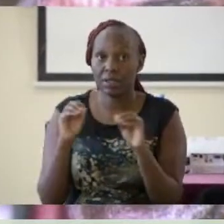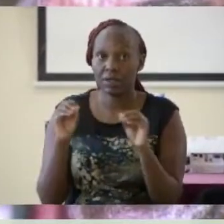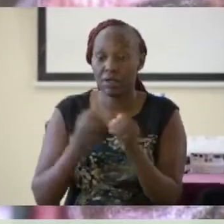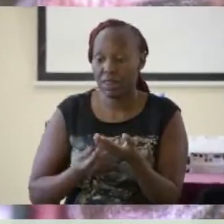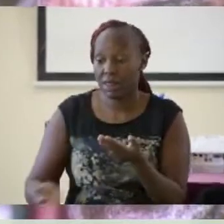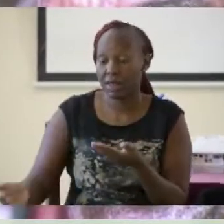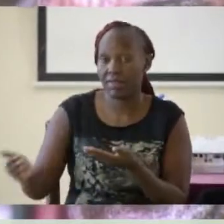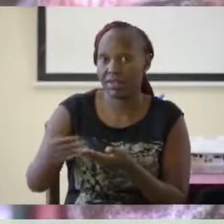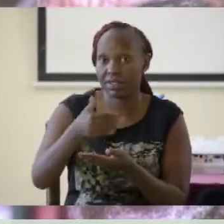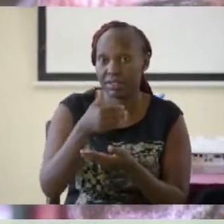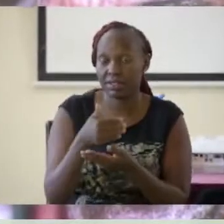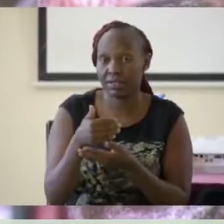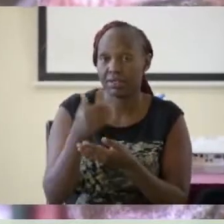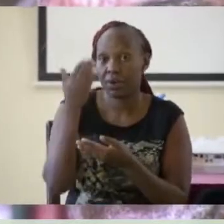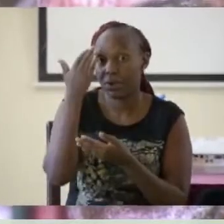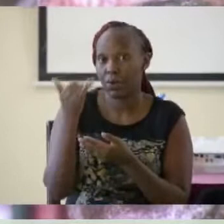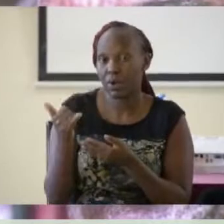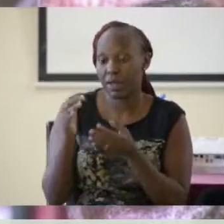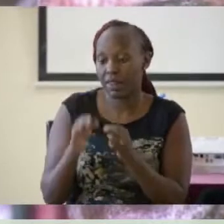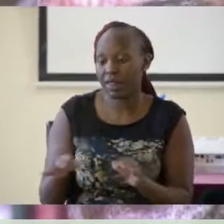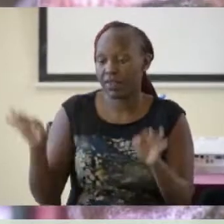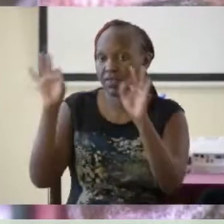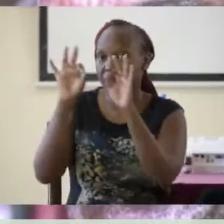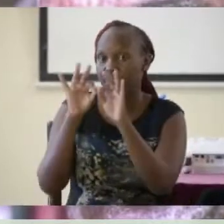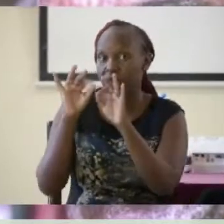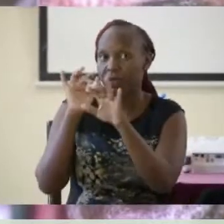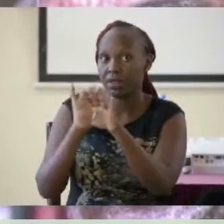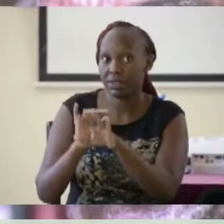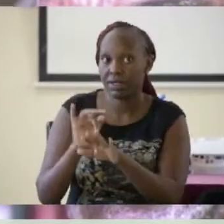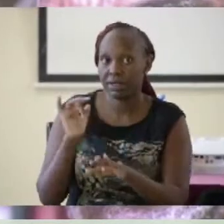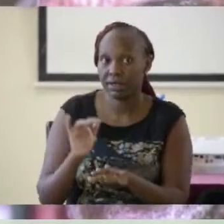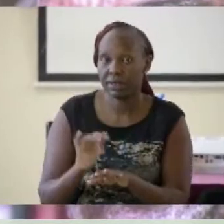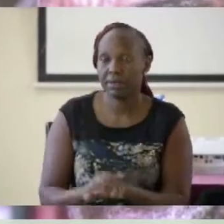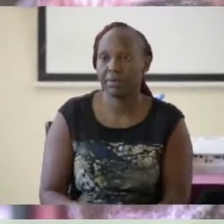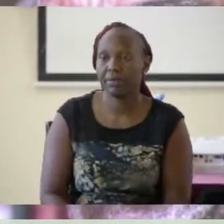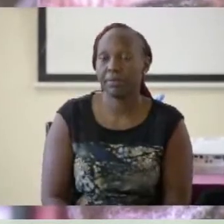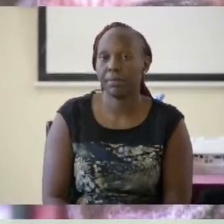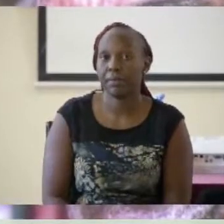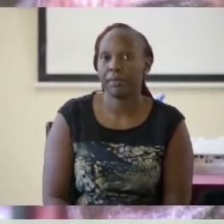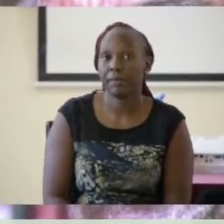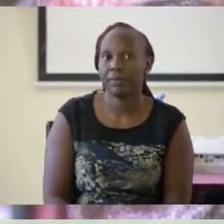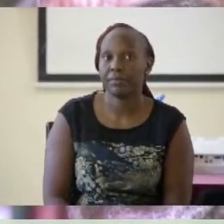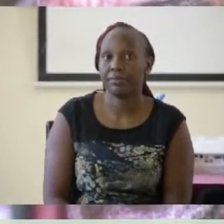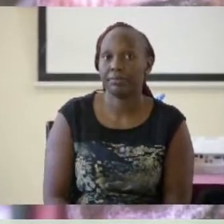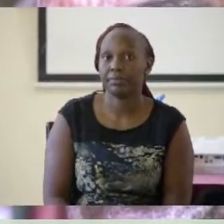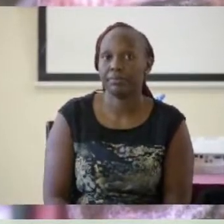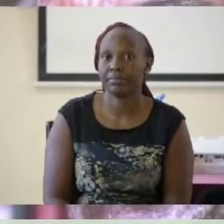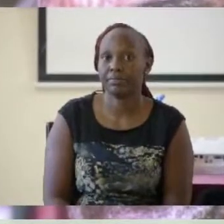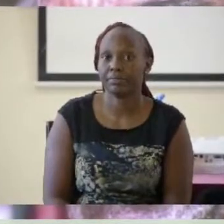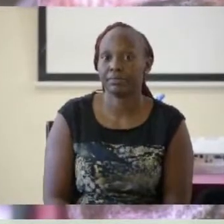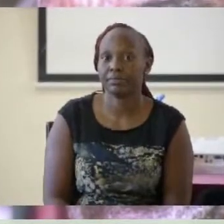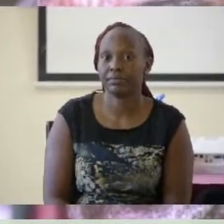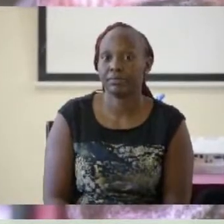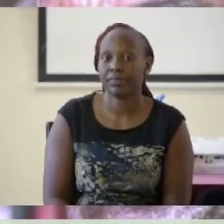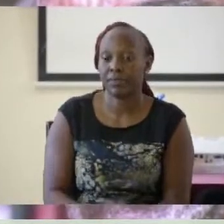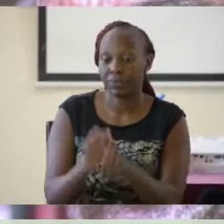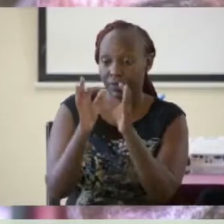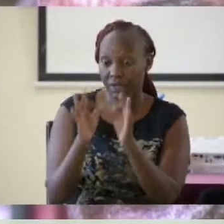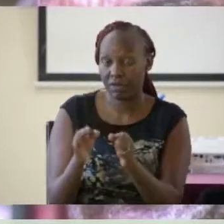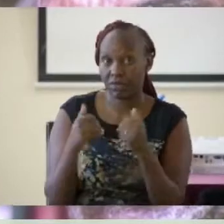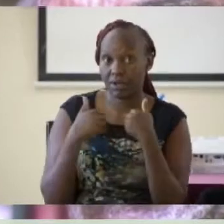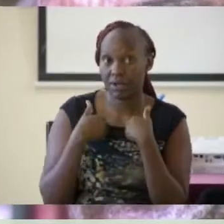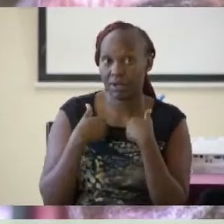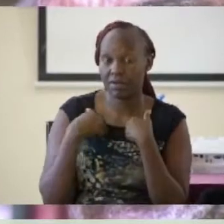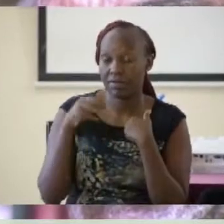harvesting because of the value that they attach to the harvest. Okay? But if we have an